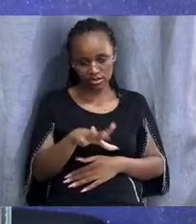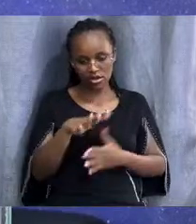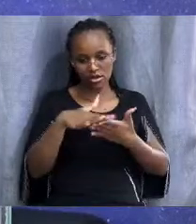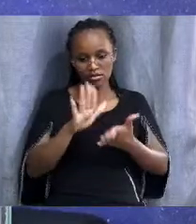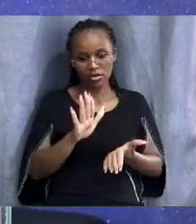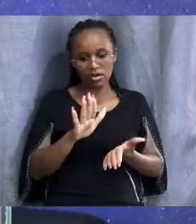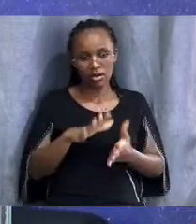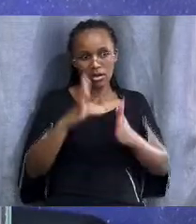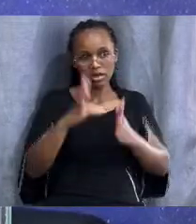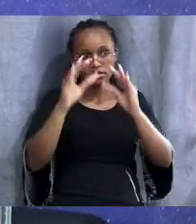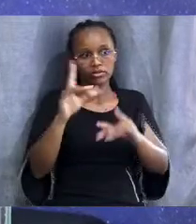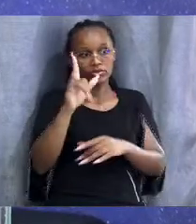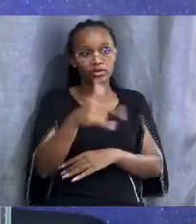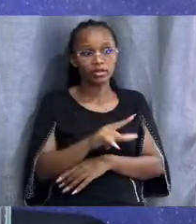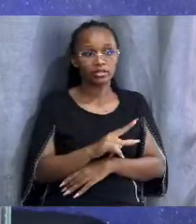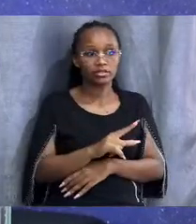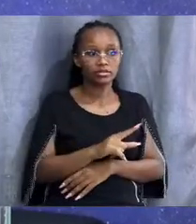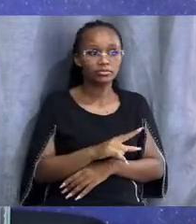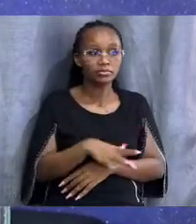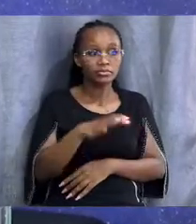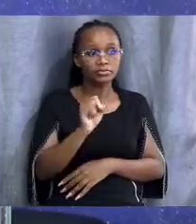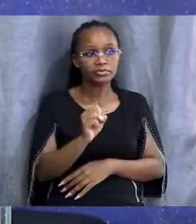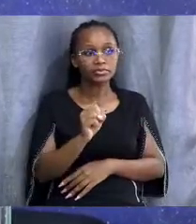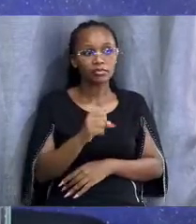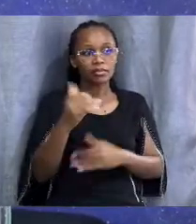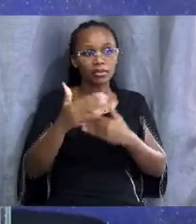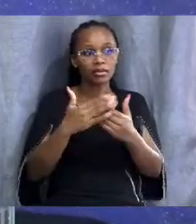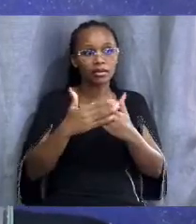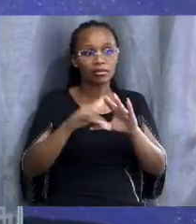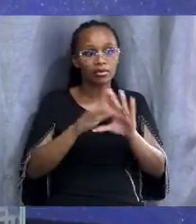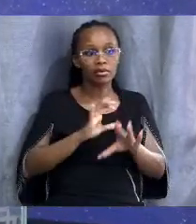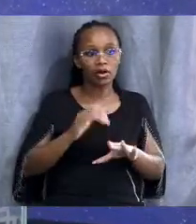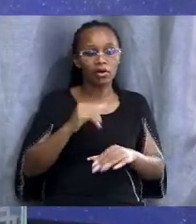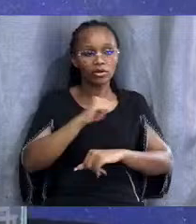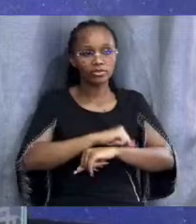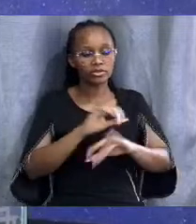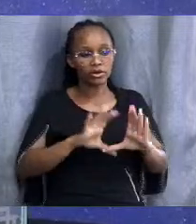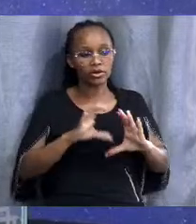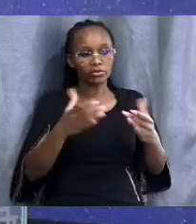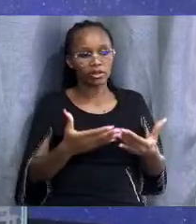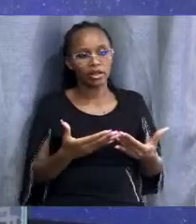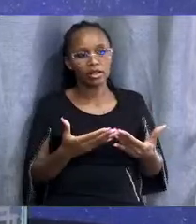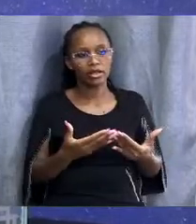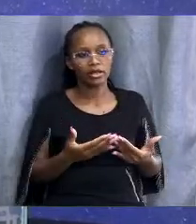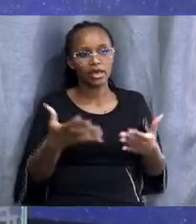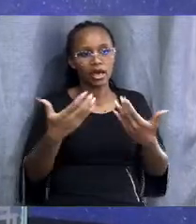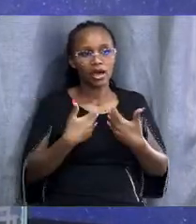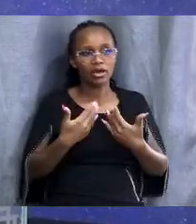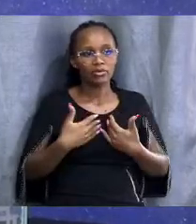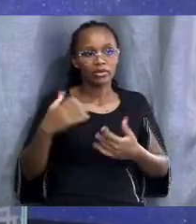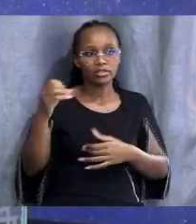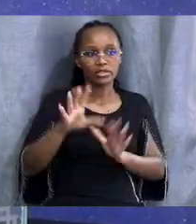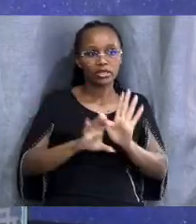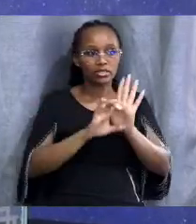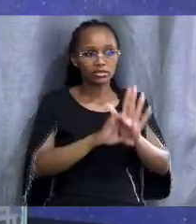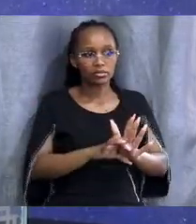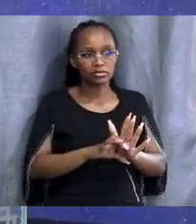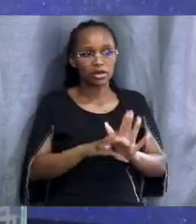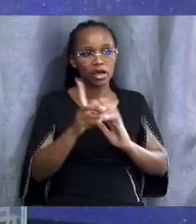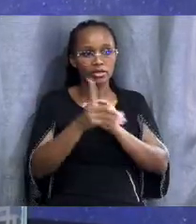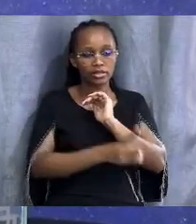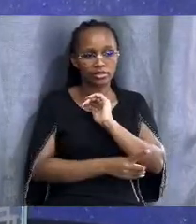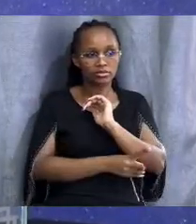than just a student to us. He was a cherished member of our school community, a shining example of